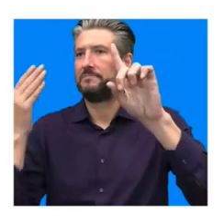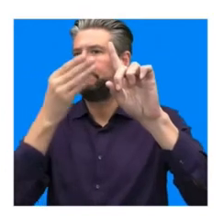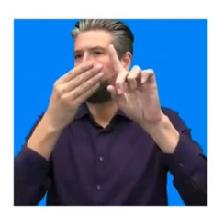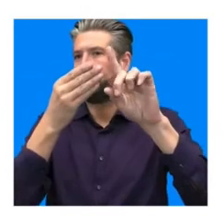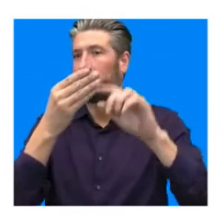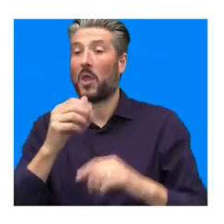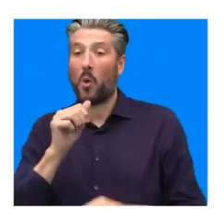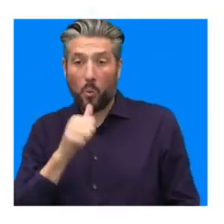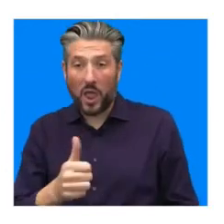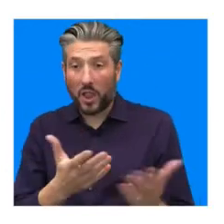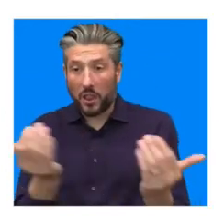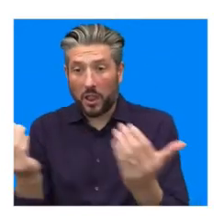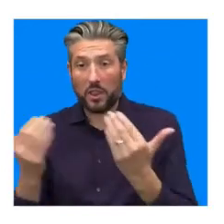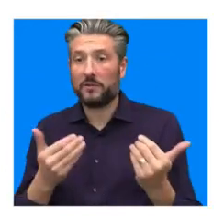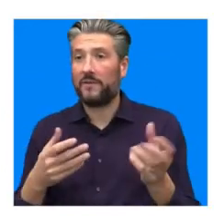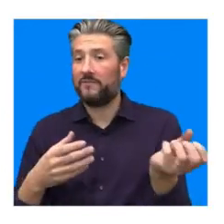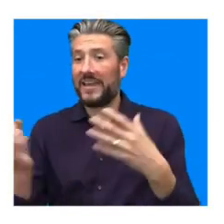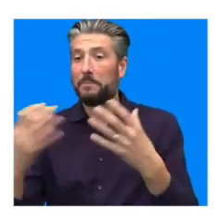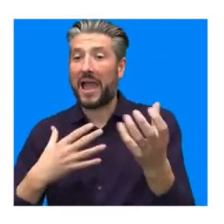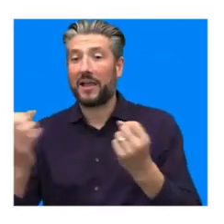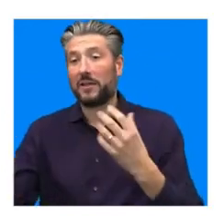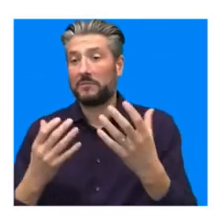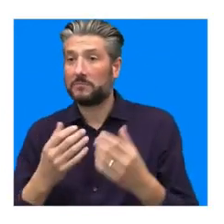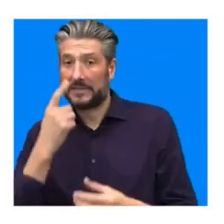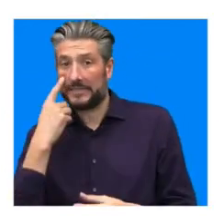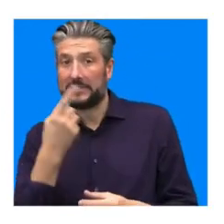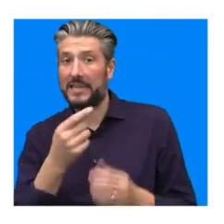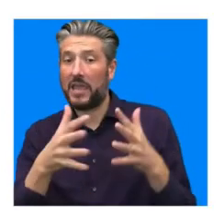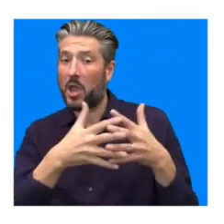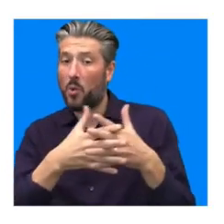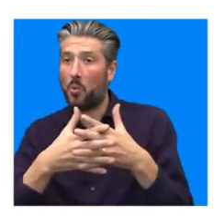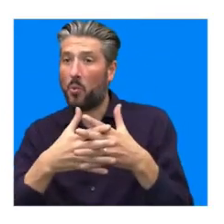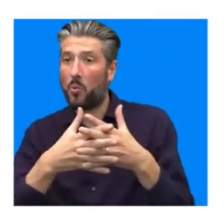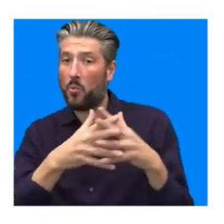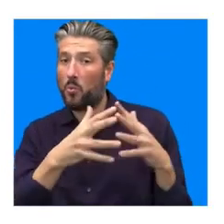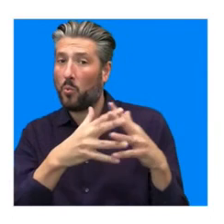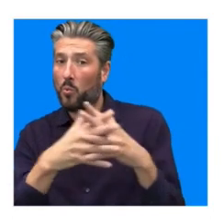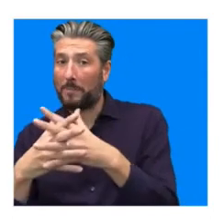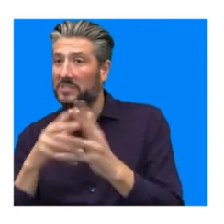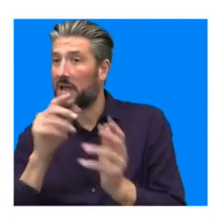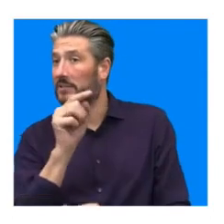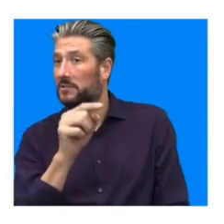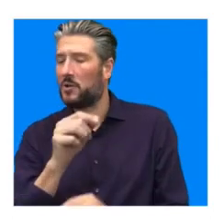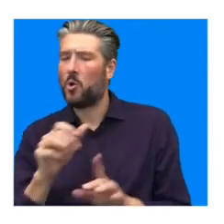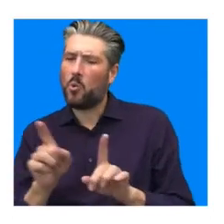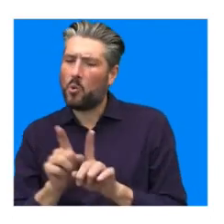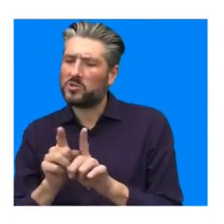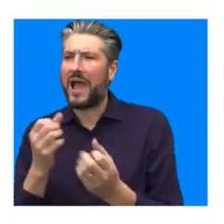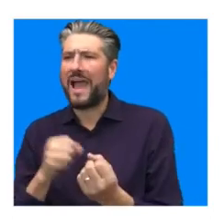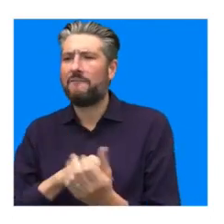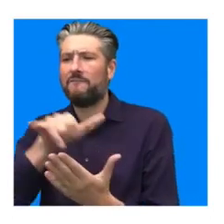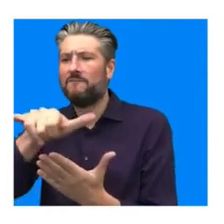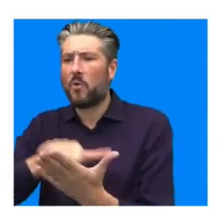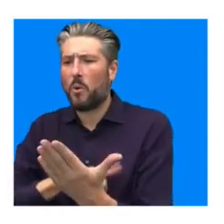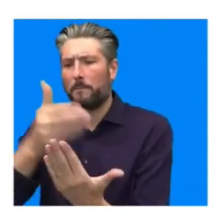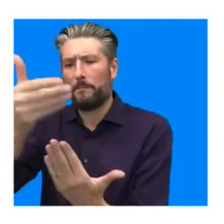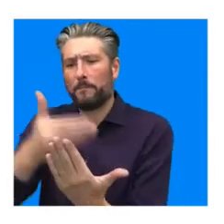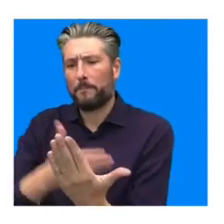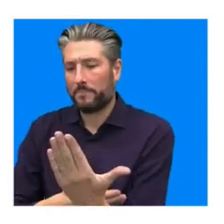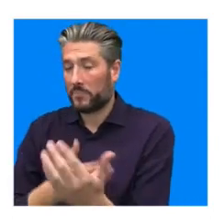can see it on the XR Access website. And we're going to have a form for you to read through the entire strategic